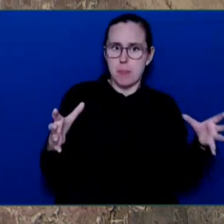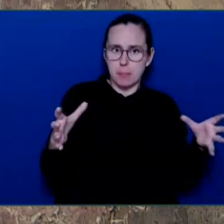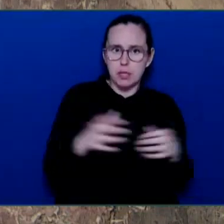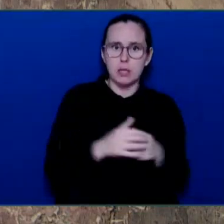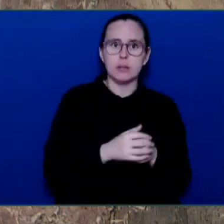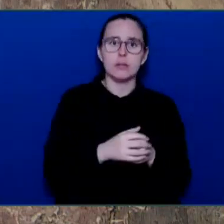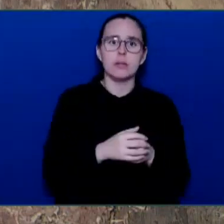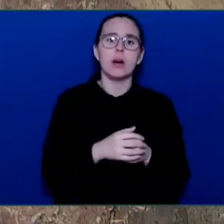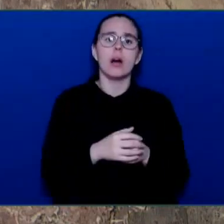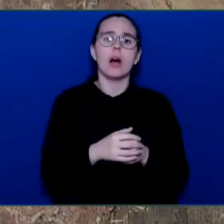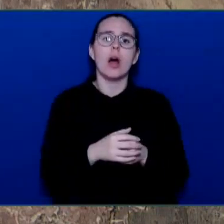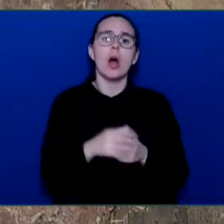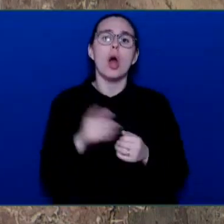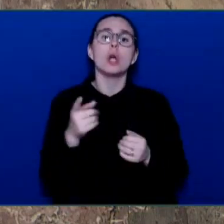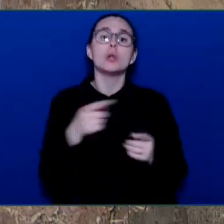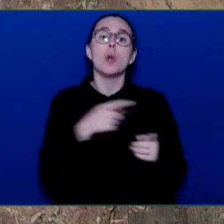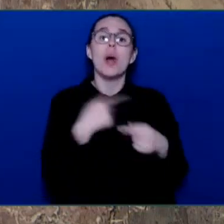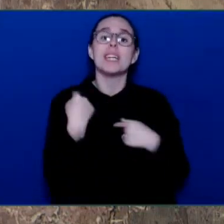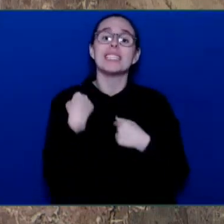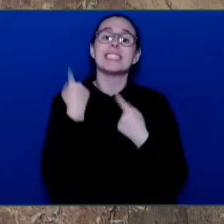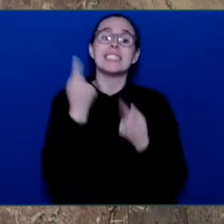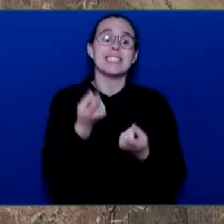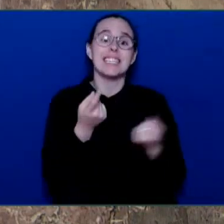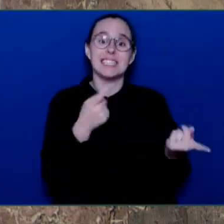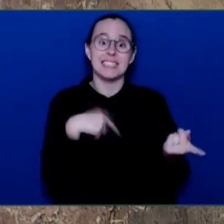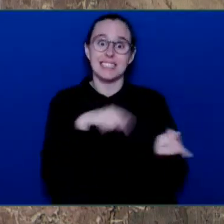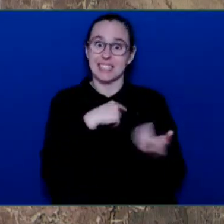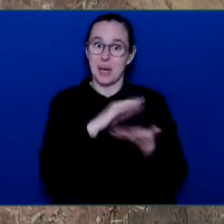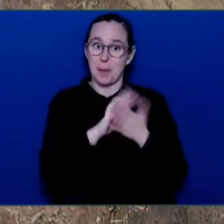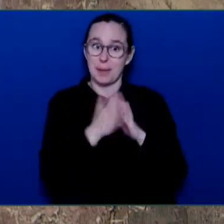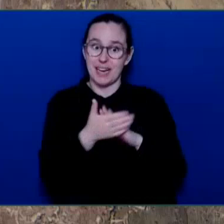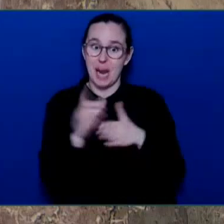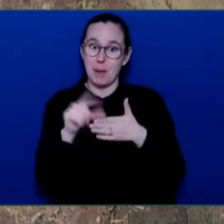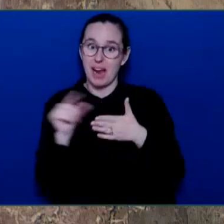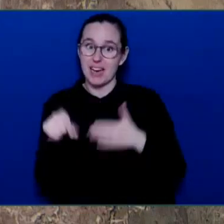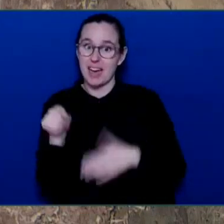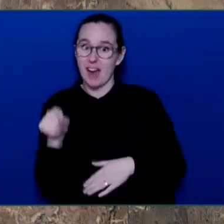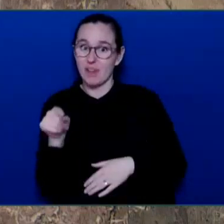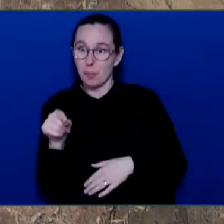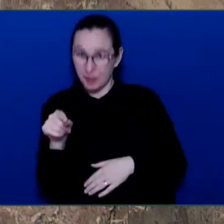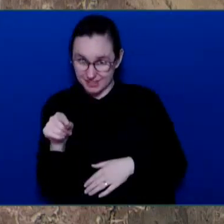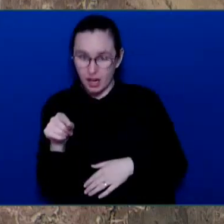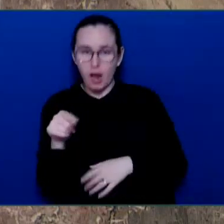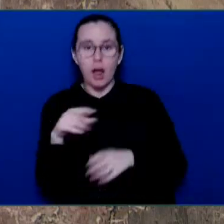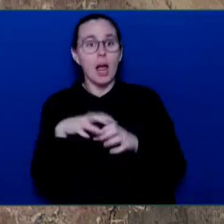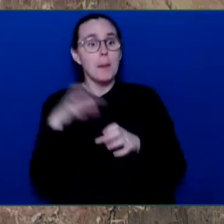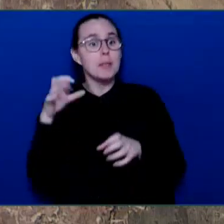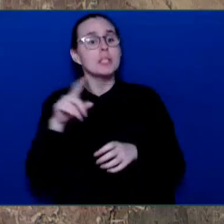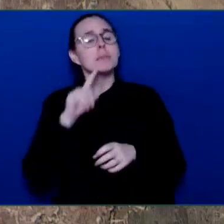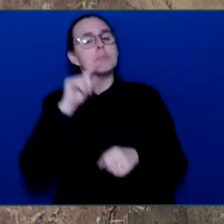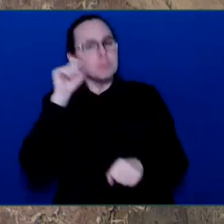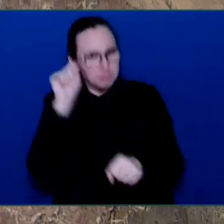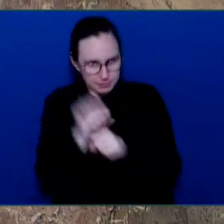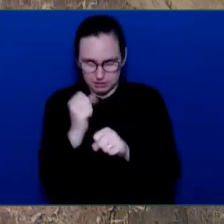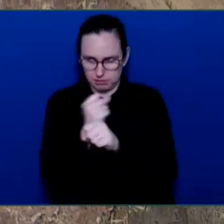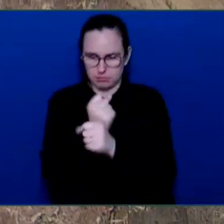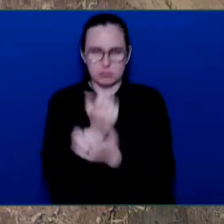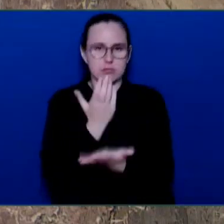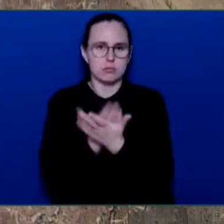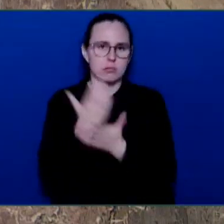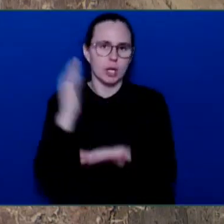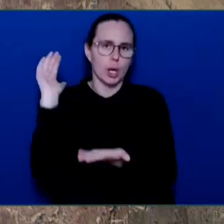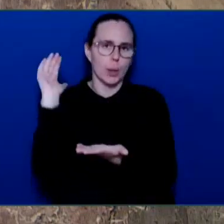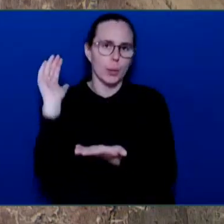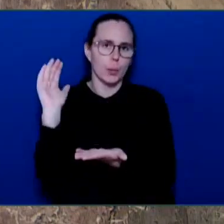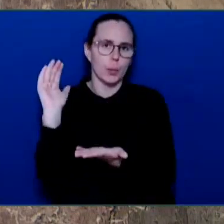2007, and our efforts to reduce emissions further continue to ramp up. If the member wants exact numbers, I suggest the